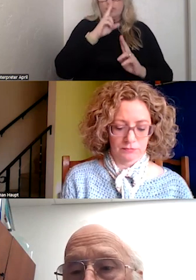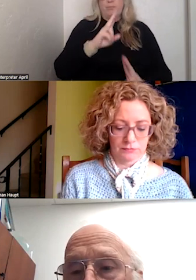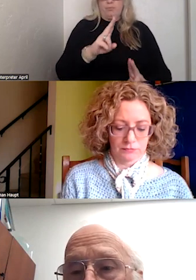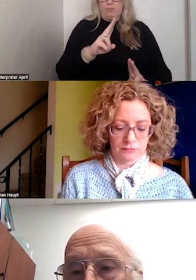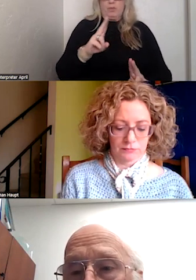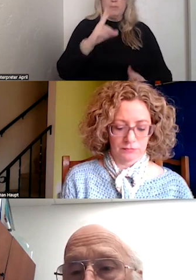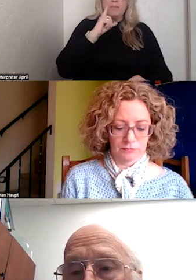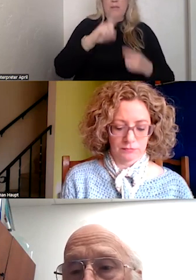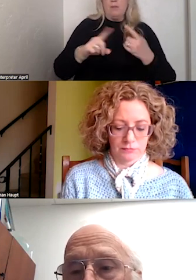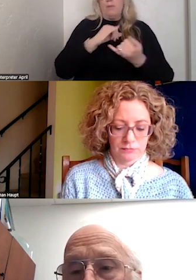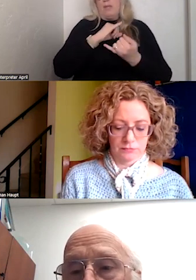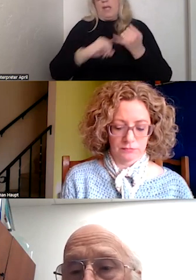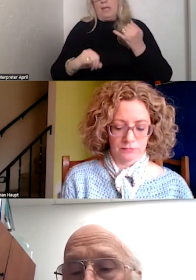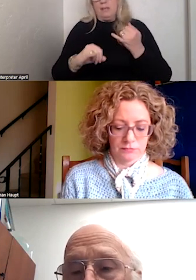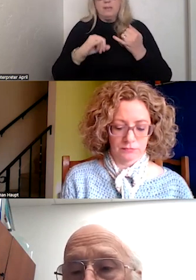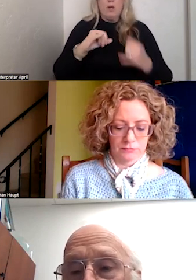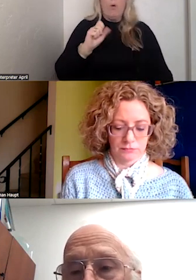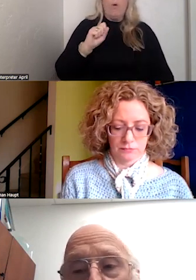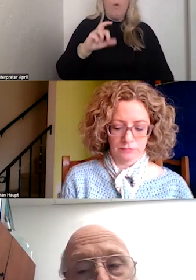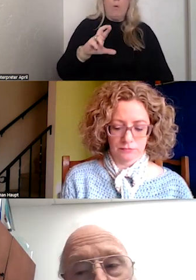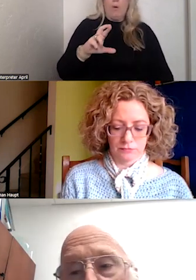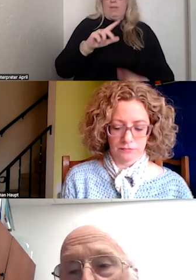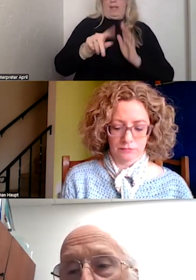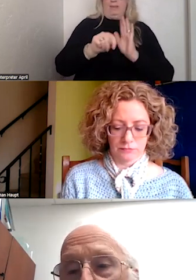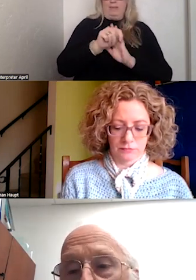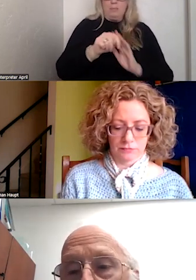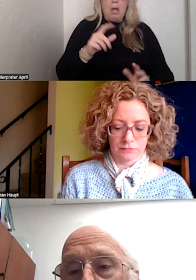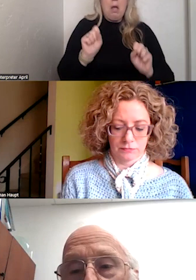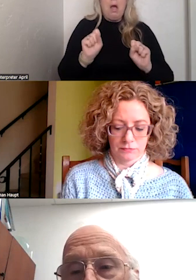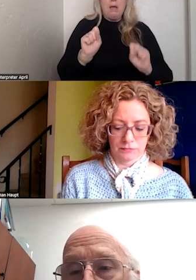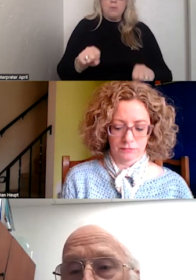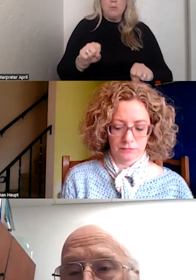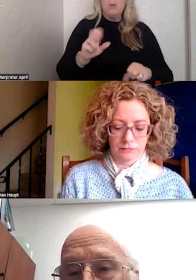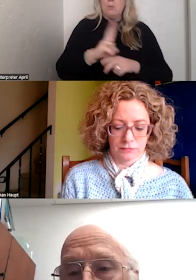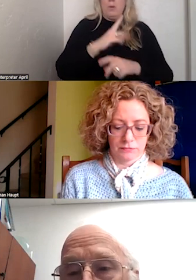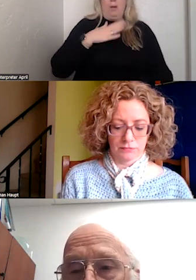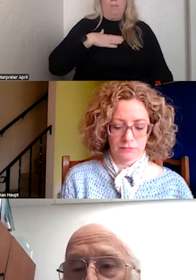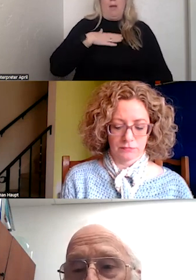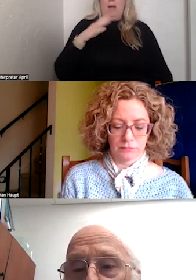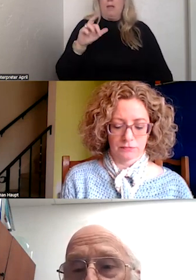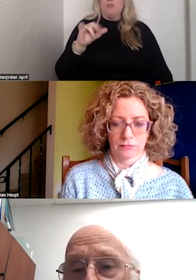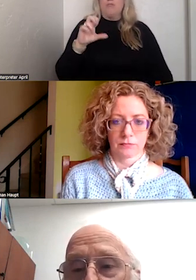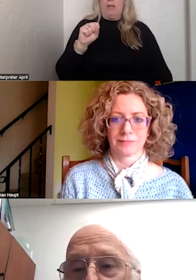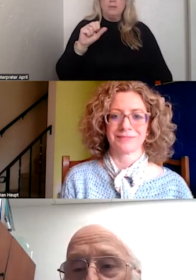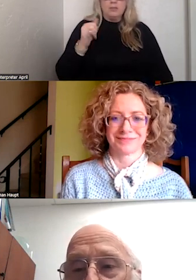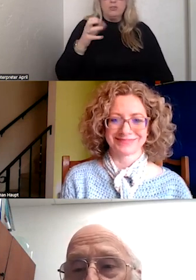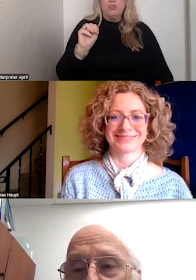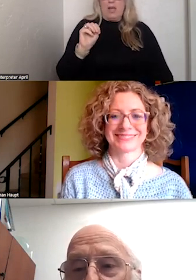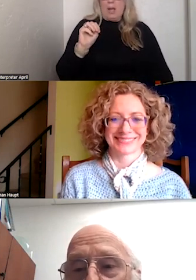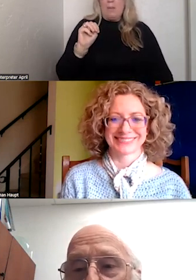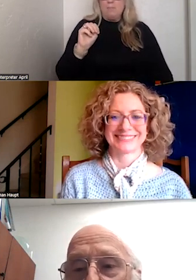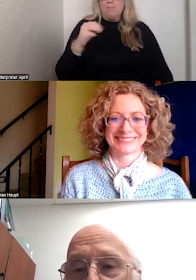Park toward the end of the baseball season, I was able to wear my Crisis Jam shirt